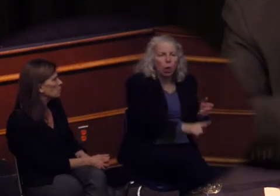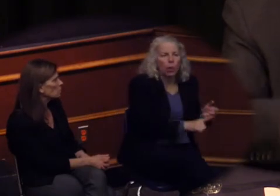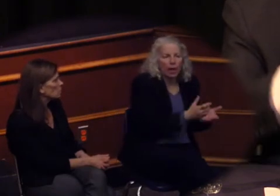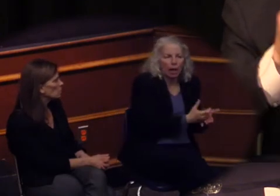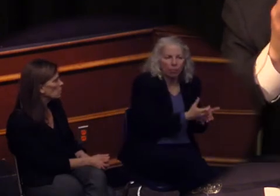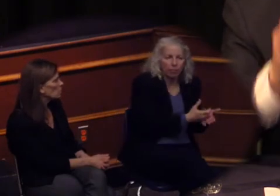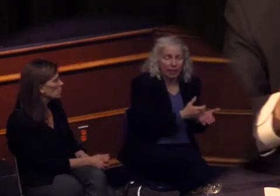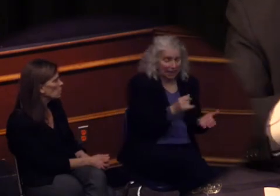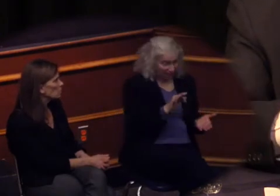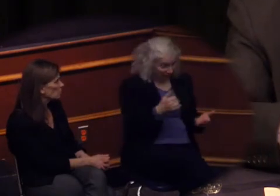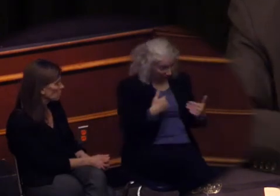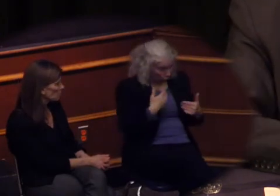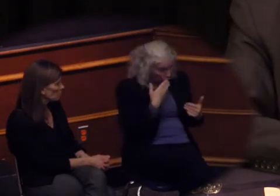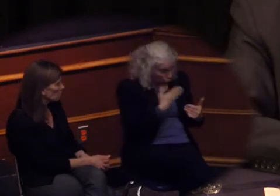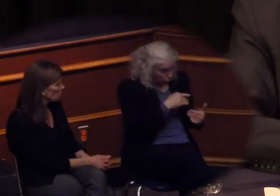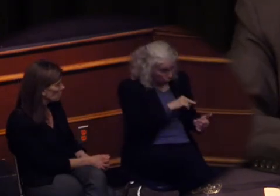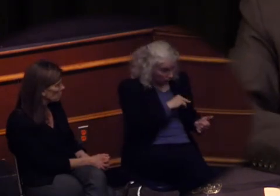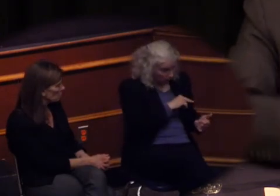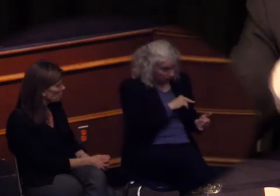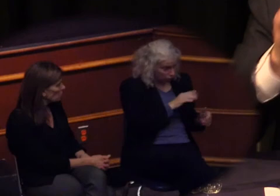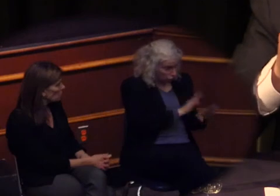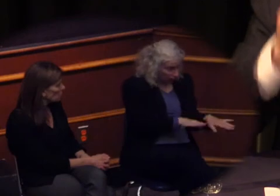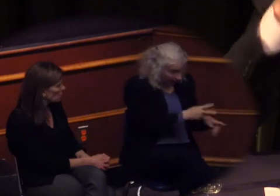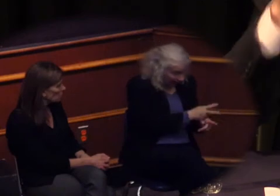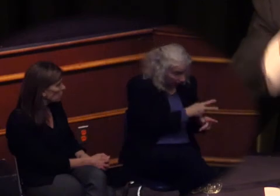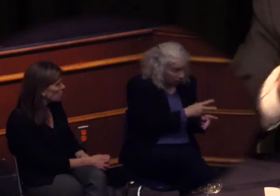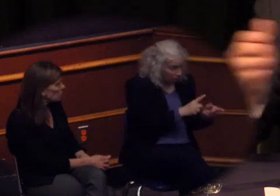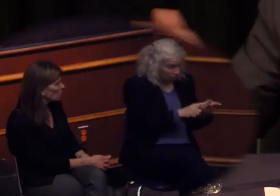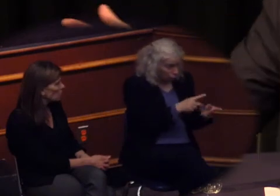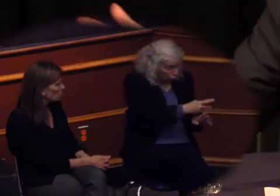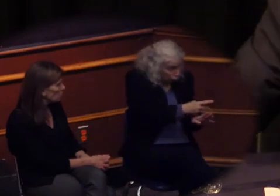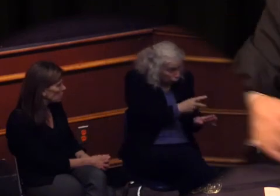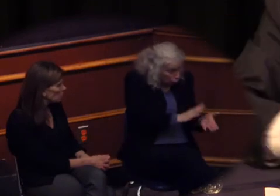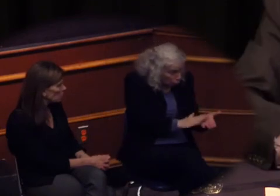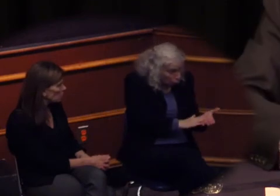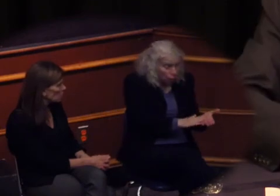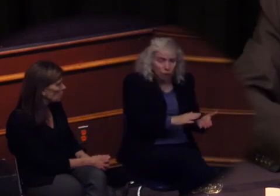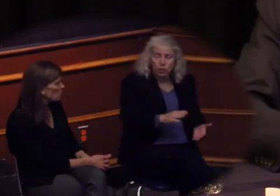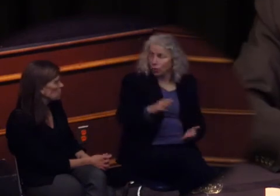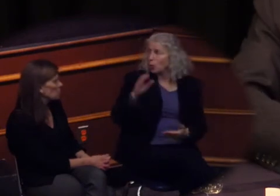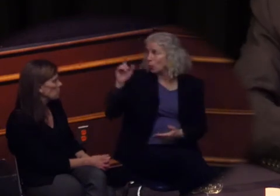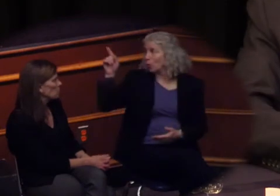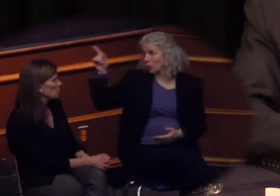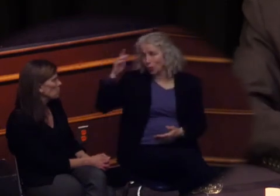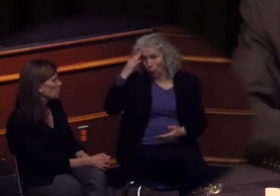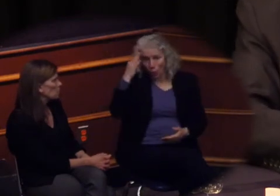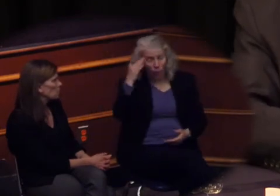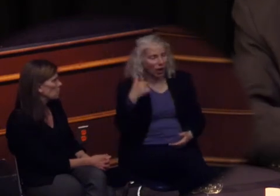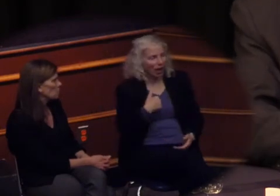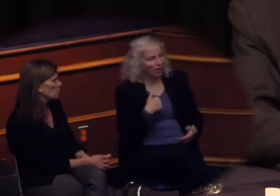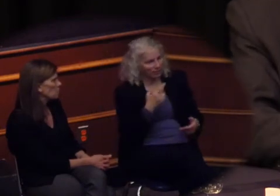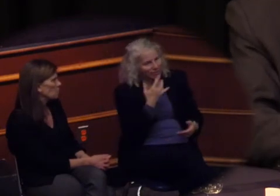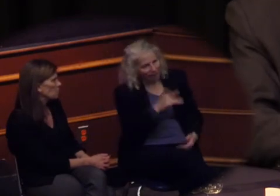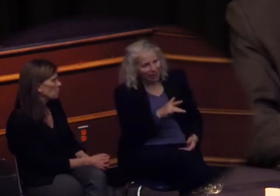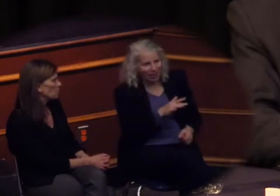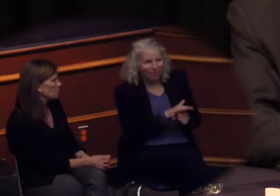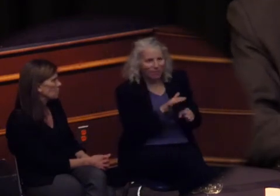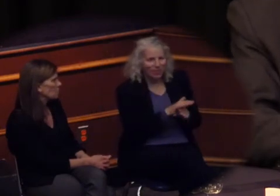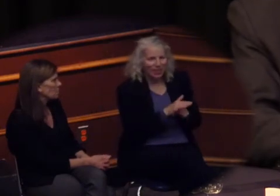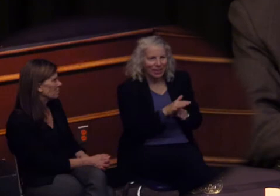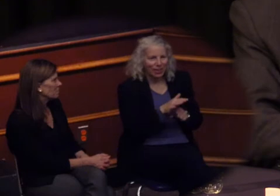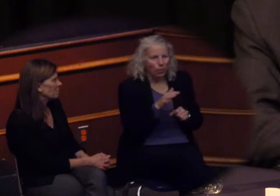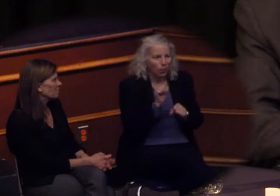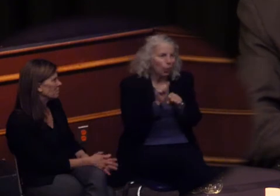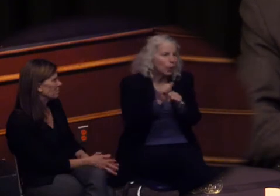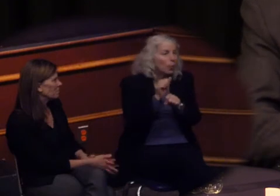quality childcare and preschool. So what will I do? As Claire knows, I had the privilege at the end of the Patrick